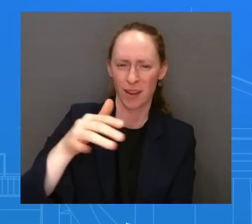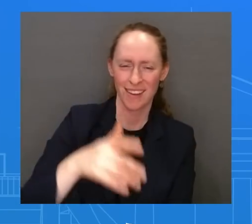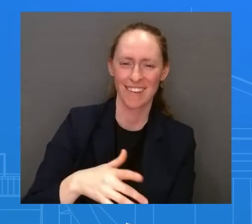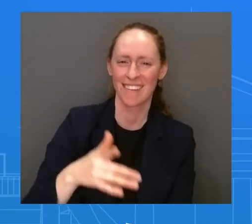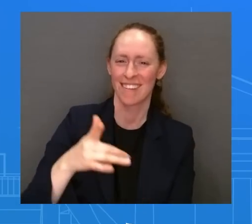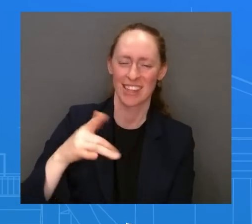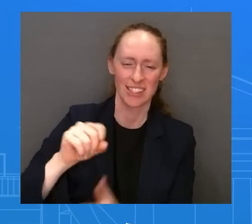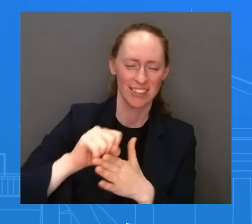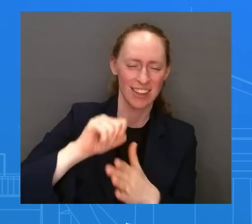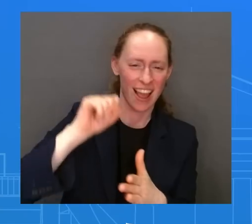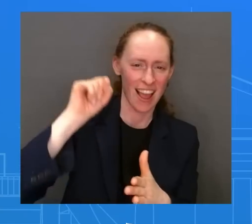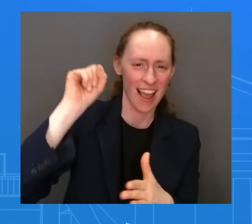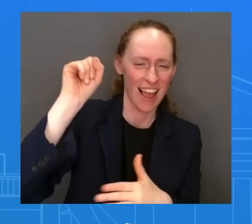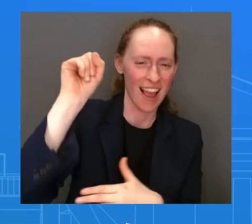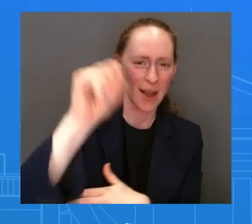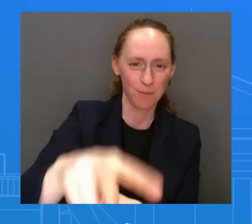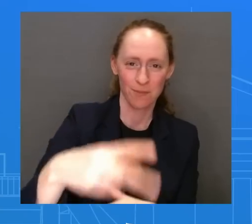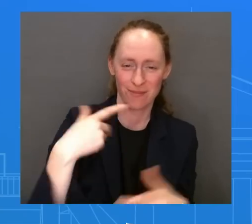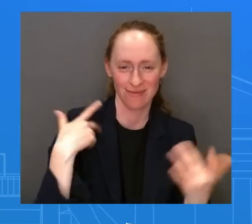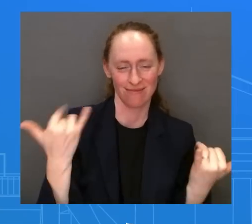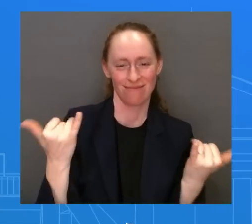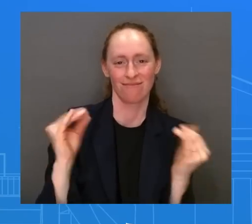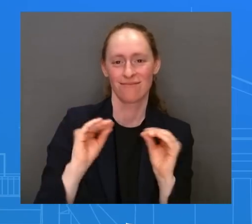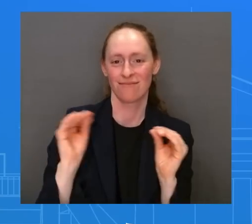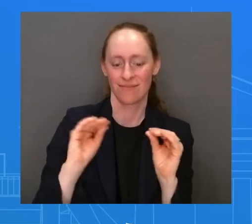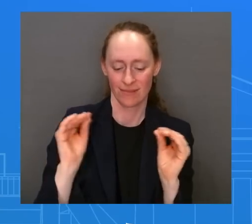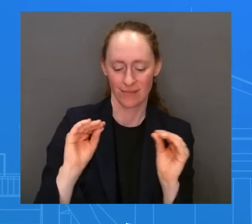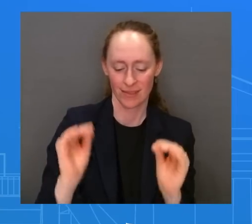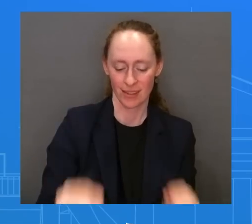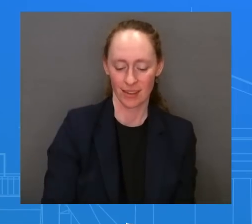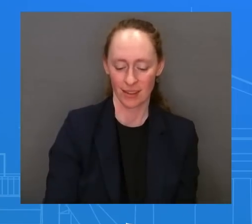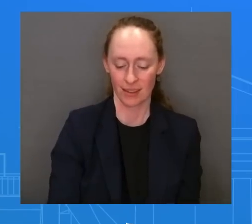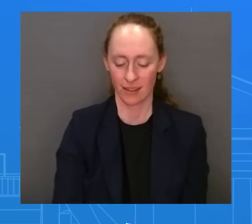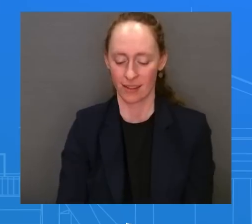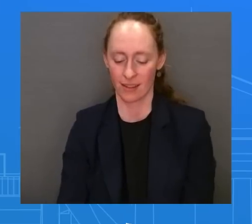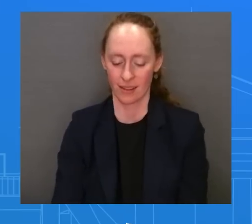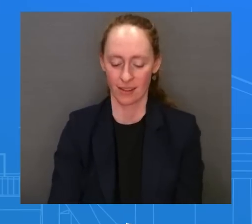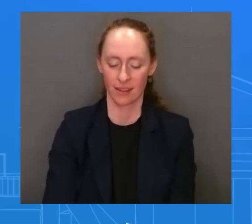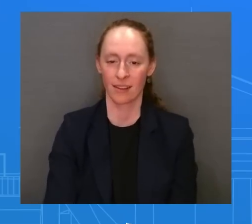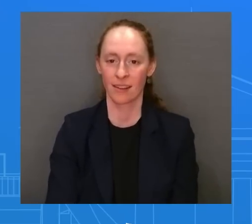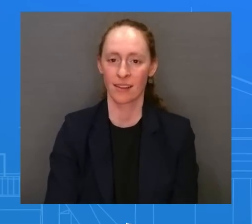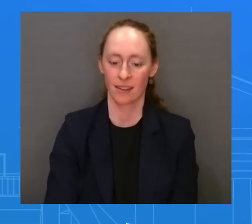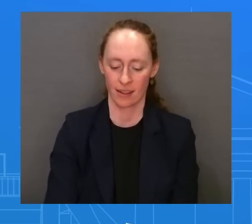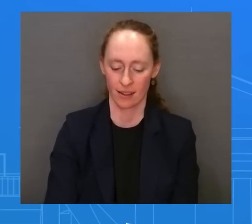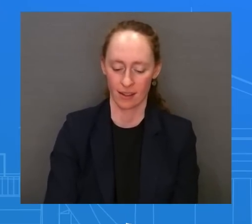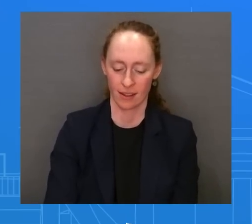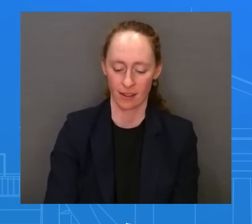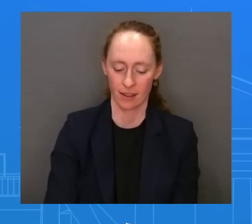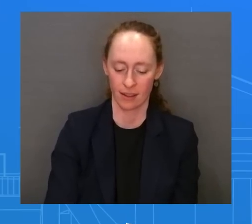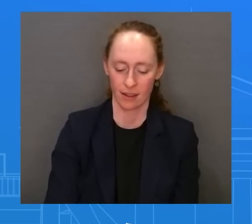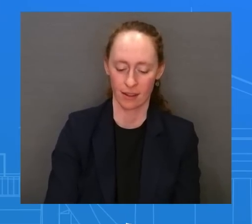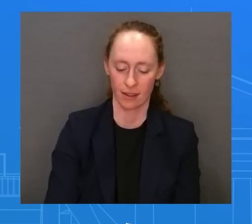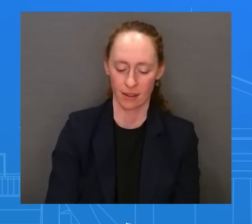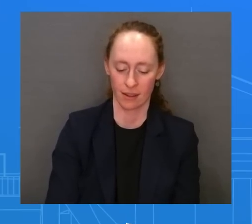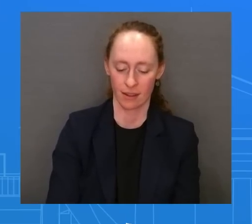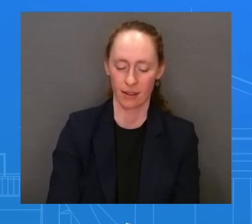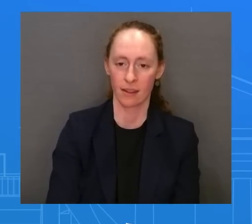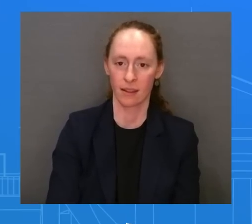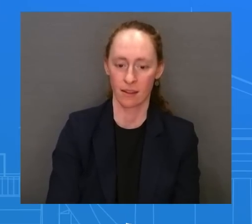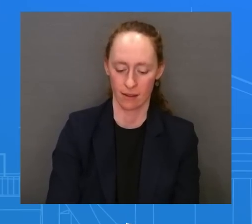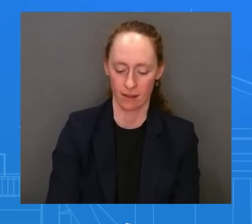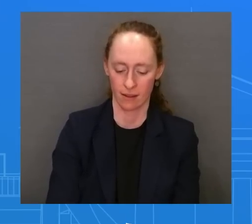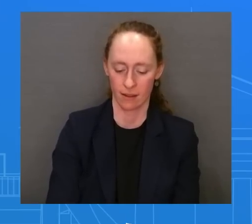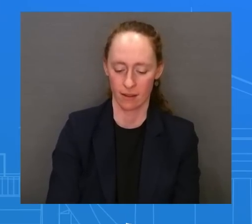uh today but certainly in due course we will I have the China Prince uh the U.S the